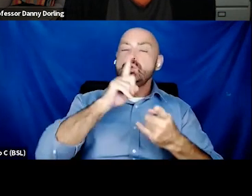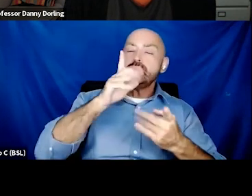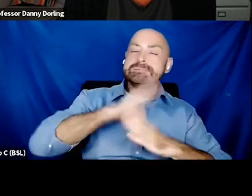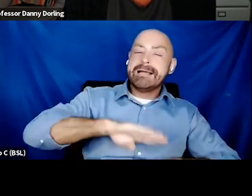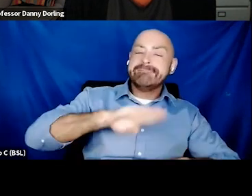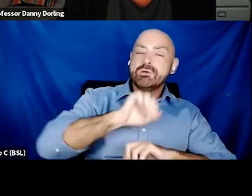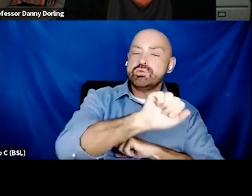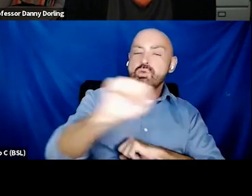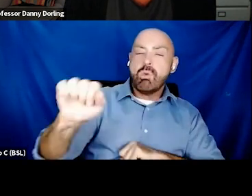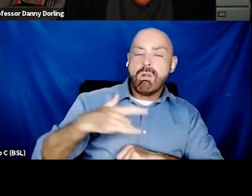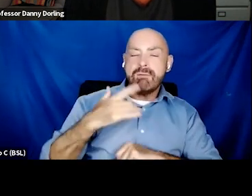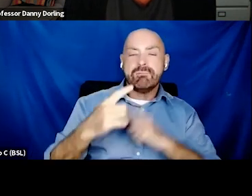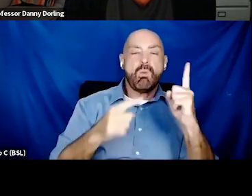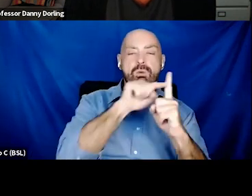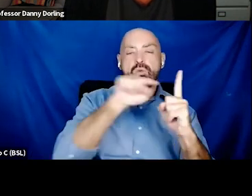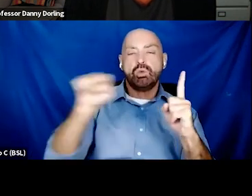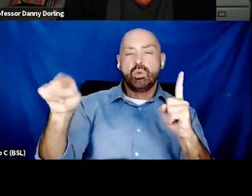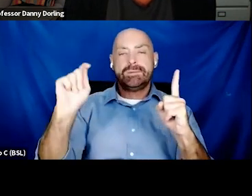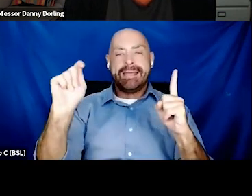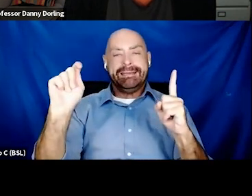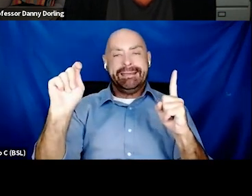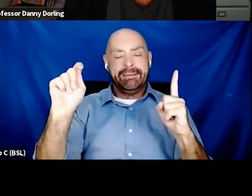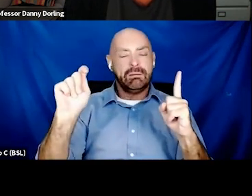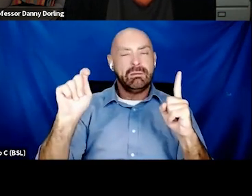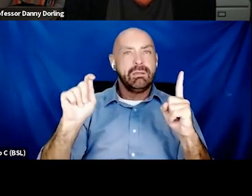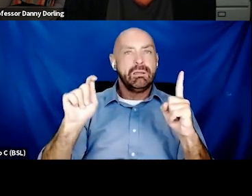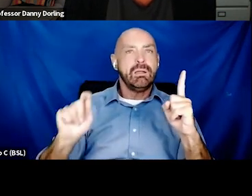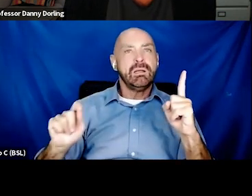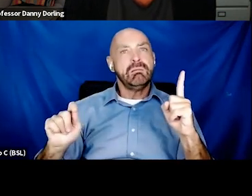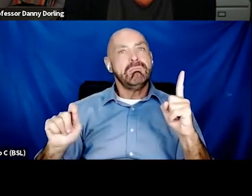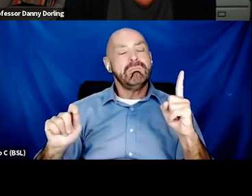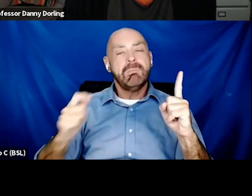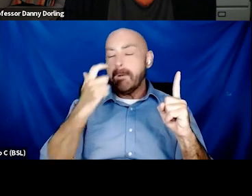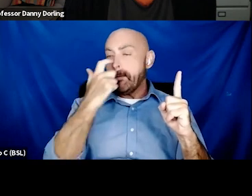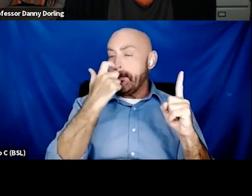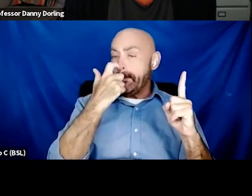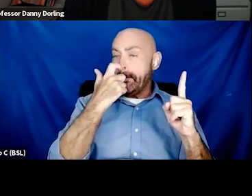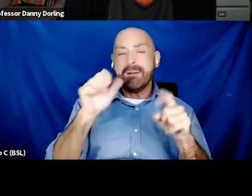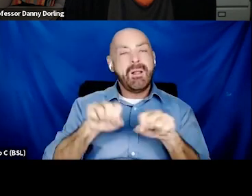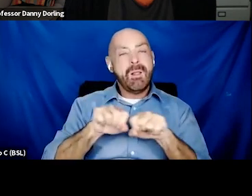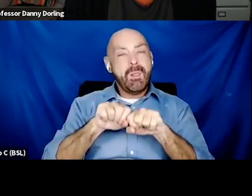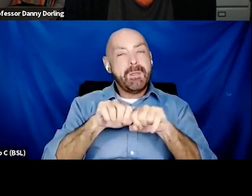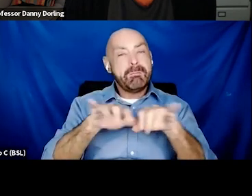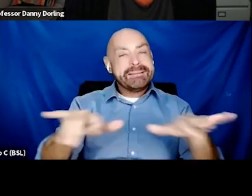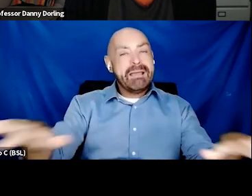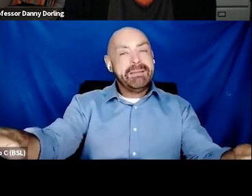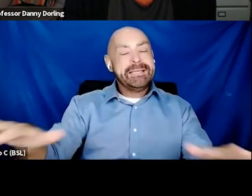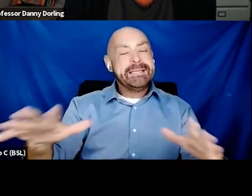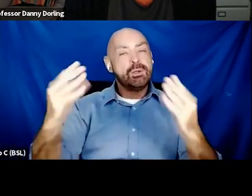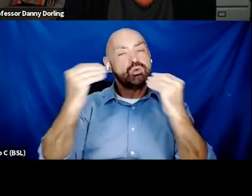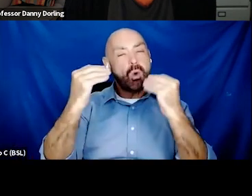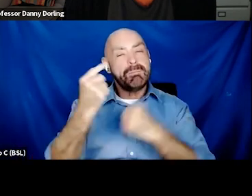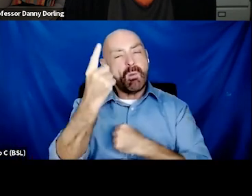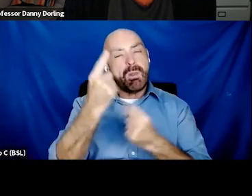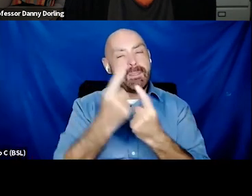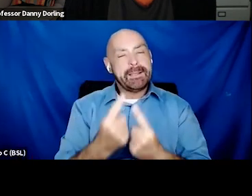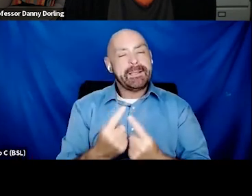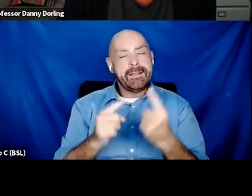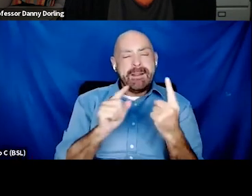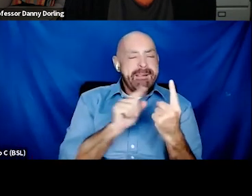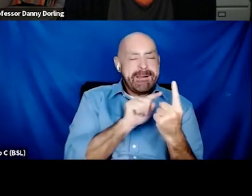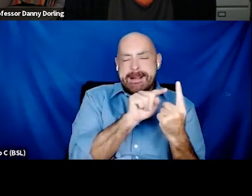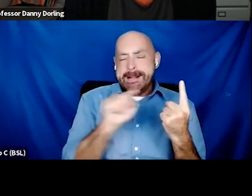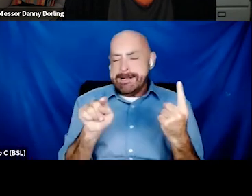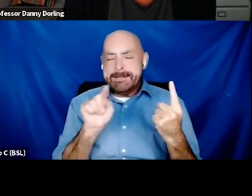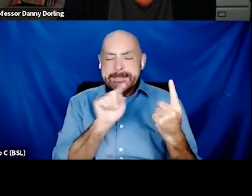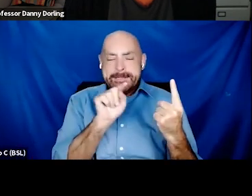scale from 1 to 10? And I think what the pandemic has taught me over this is that people choose a number and they tend to stick with it, and